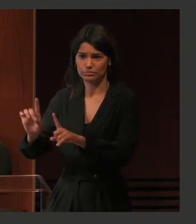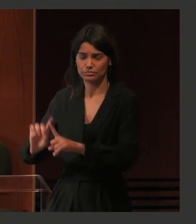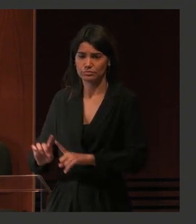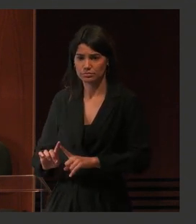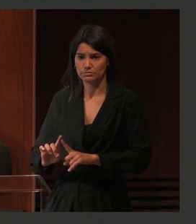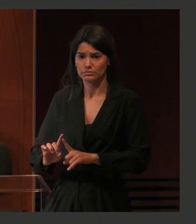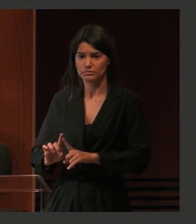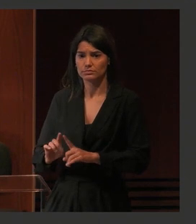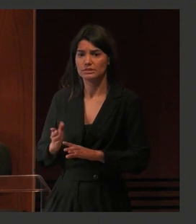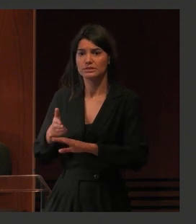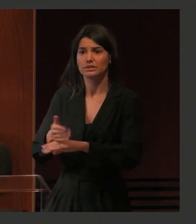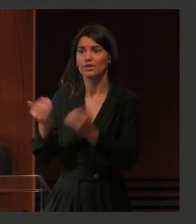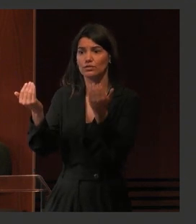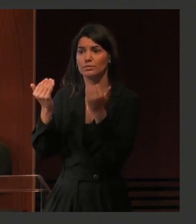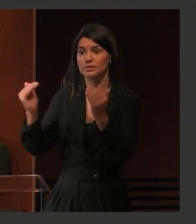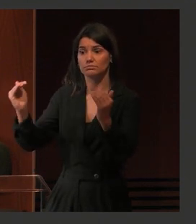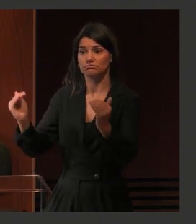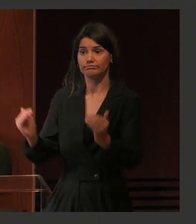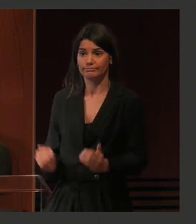information because of